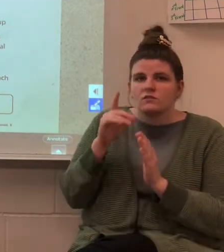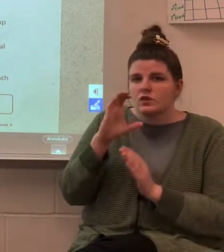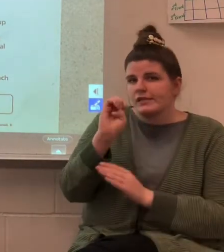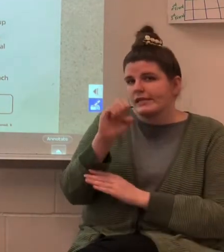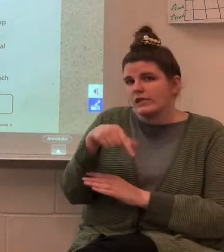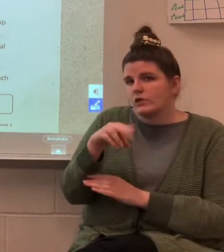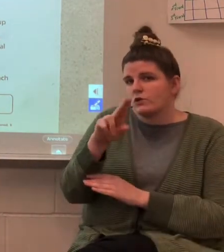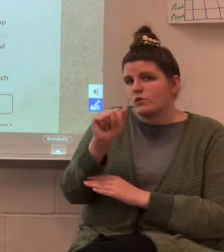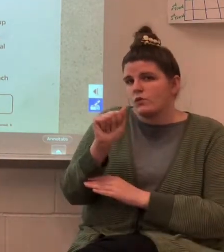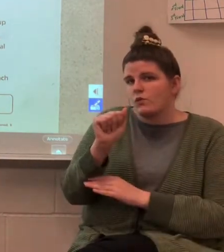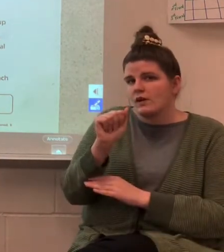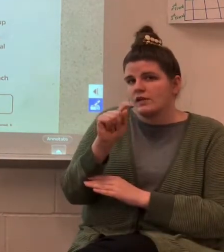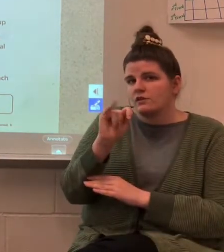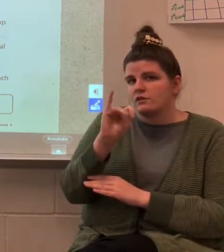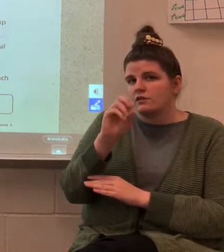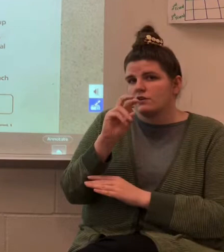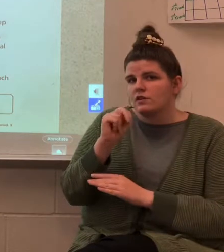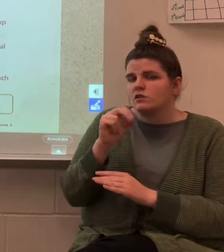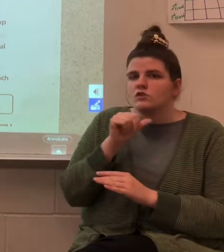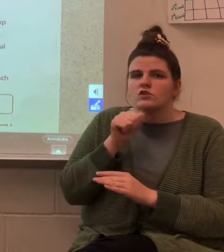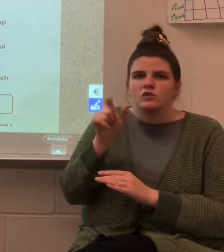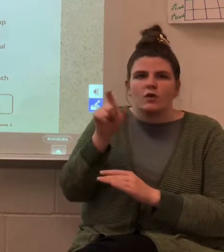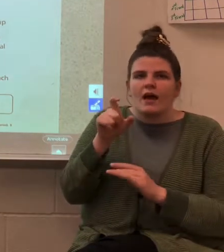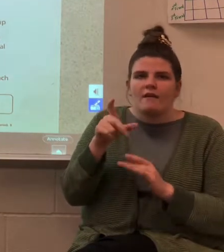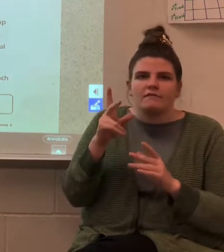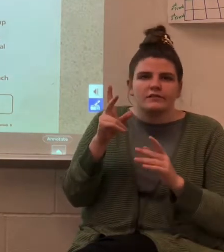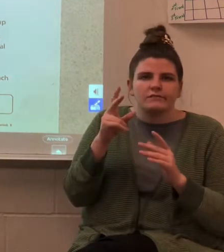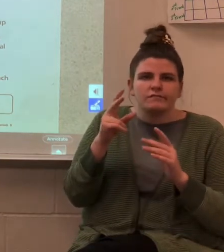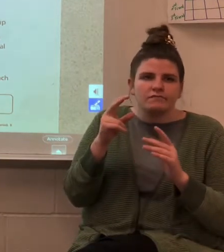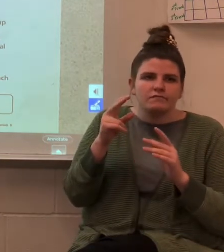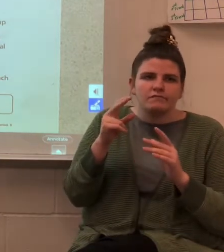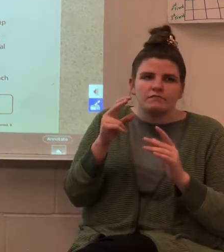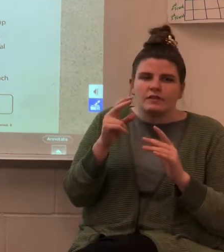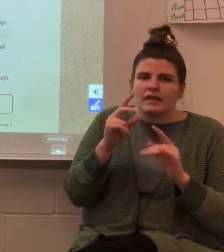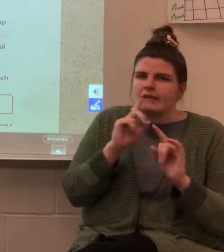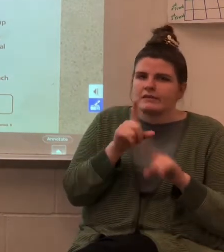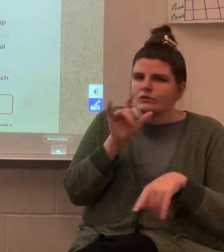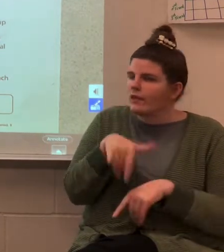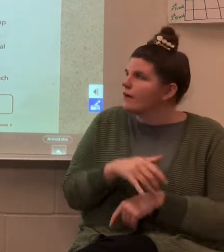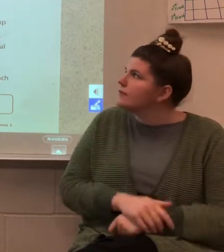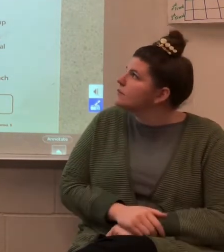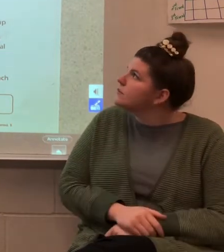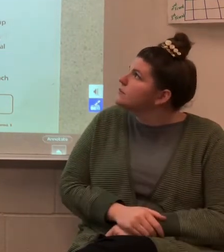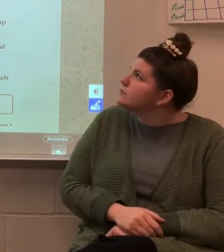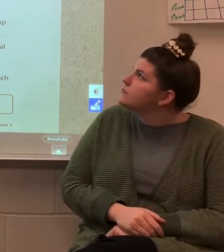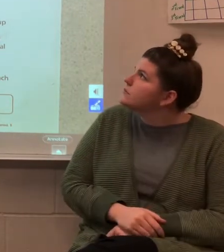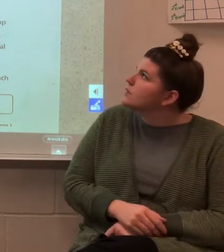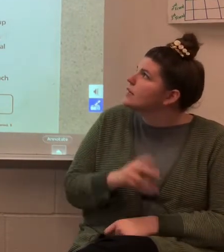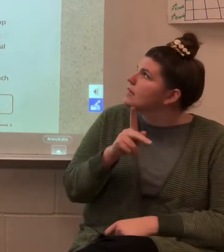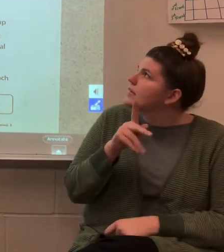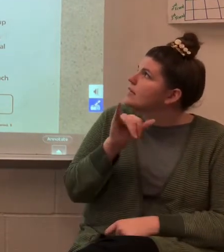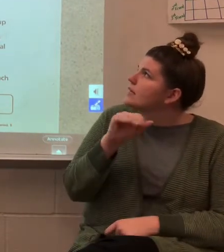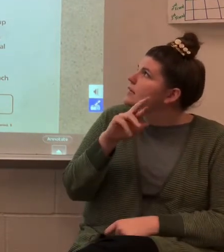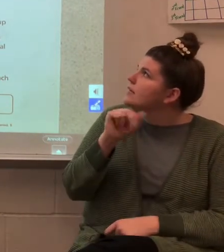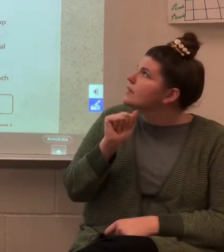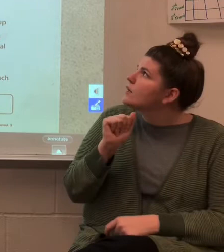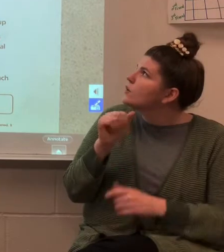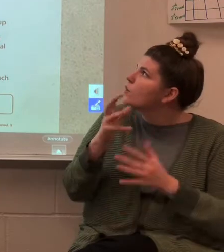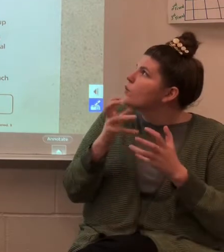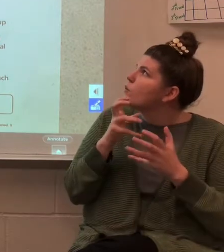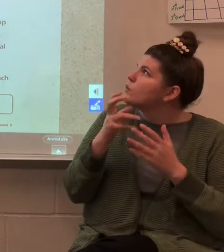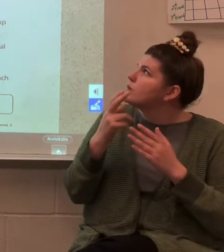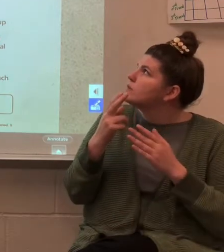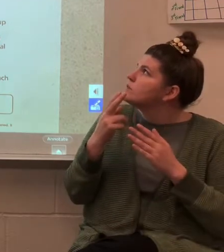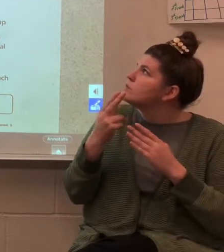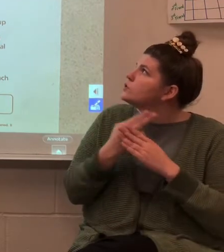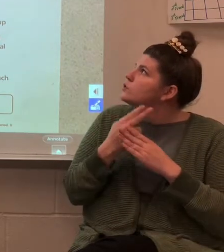one. Over here, Kira wants to use 1/4 of her garden for beans, as shown by the shaded part. So this whole thing